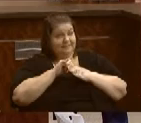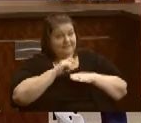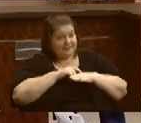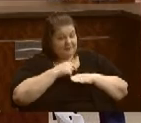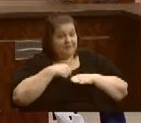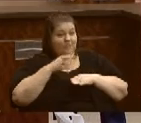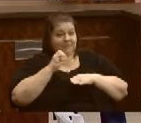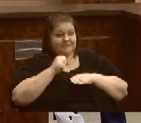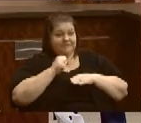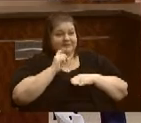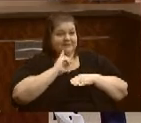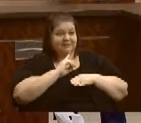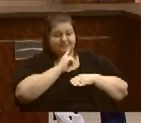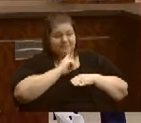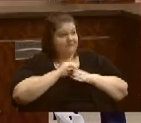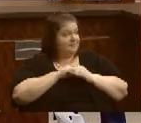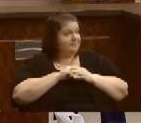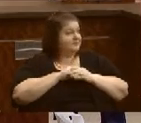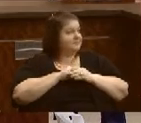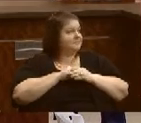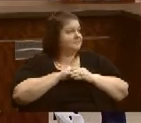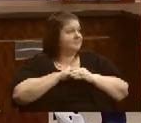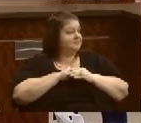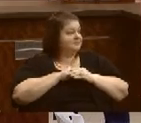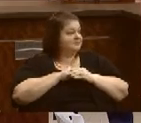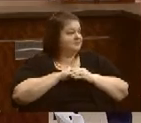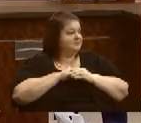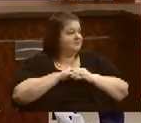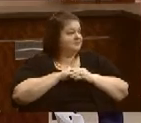time. So then